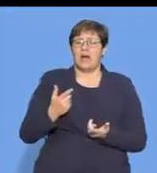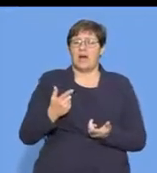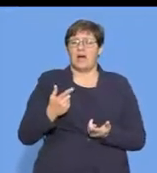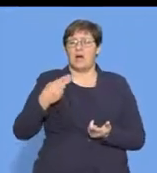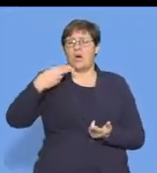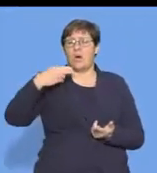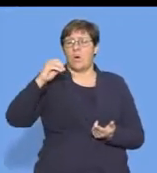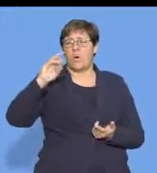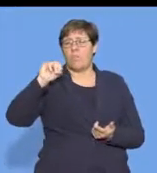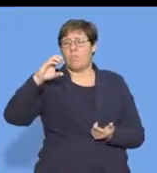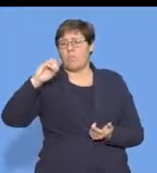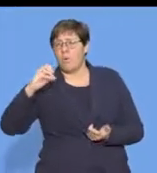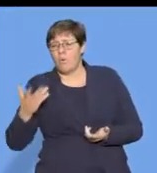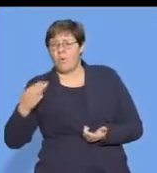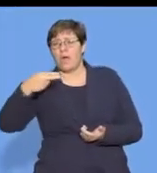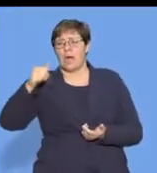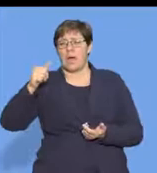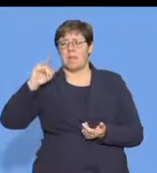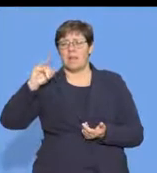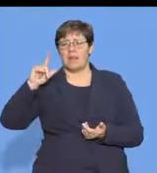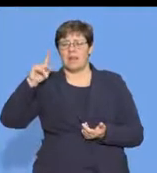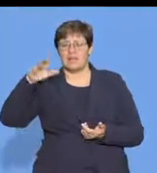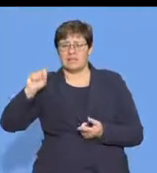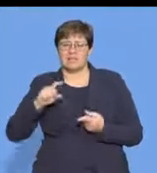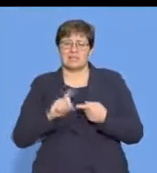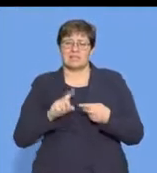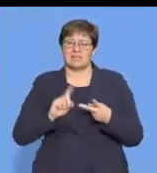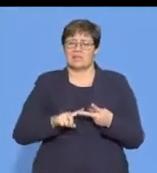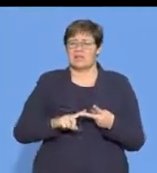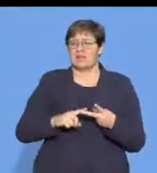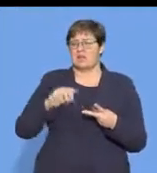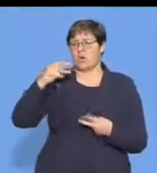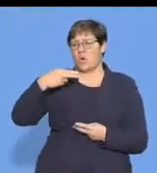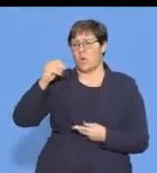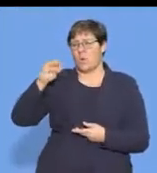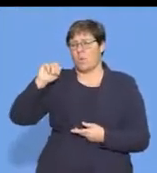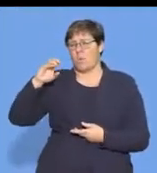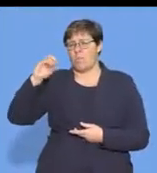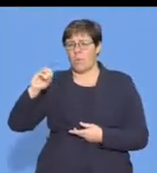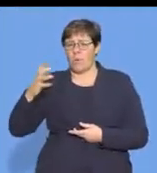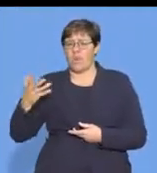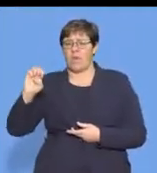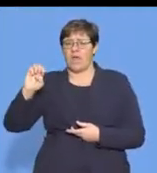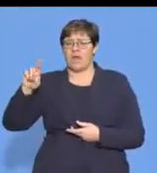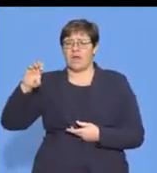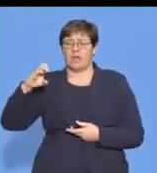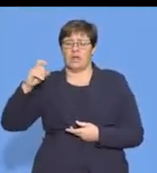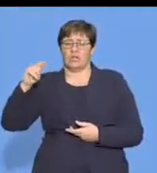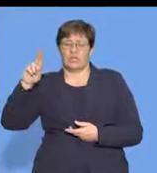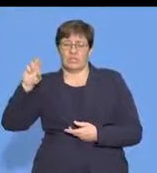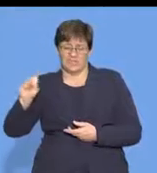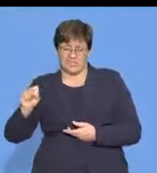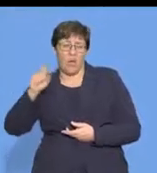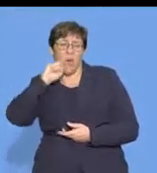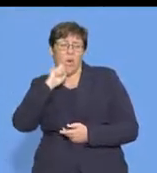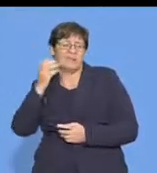in Africa. Okay, and here we can see this is Homo habilis, and then we also see that the oldest fossils of Homo erectus,